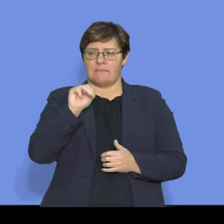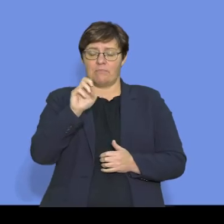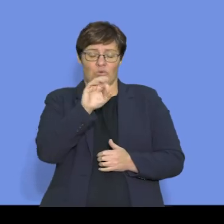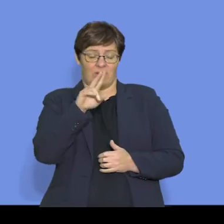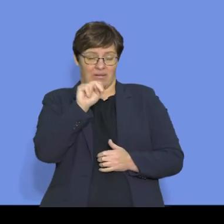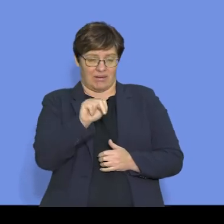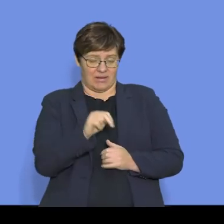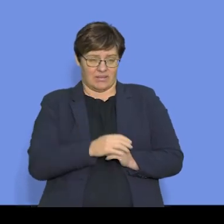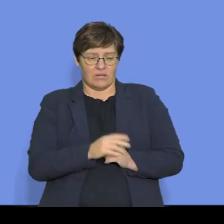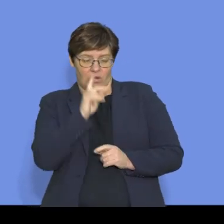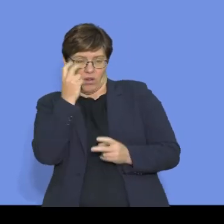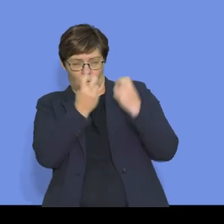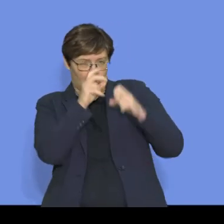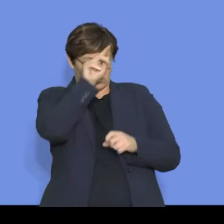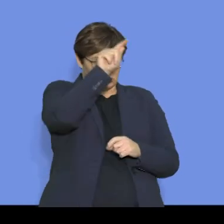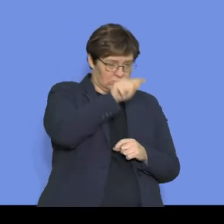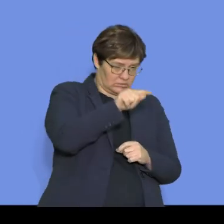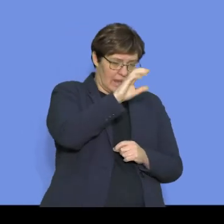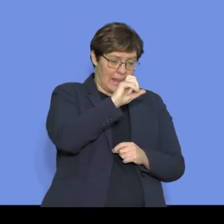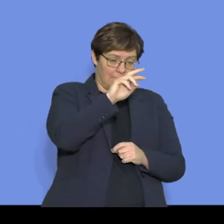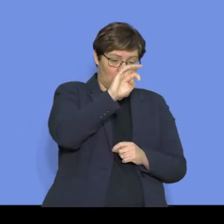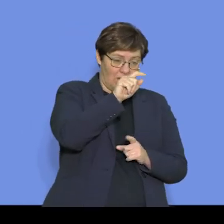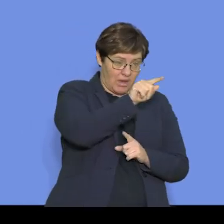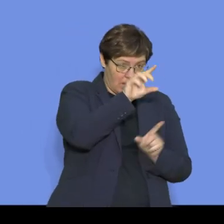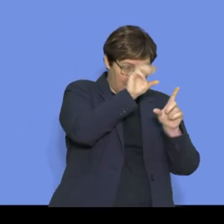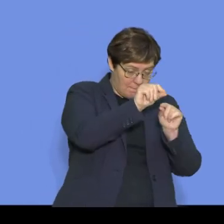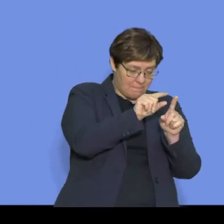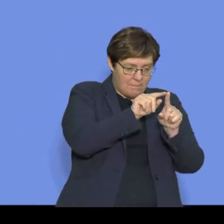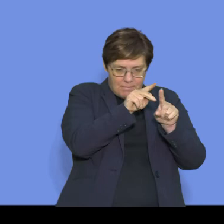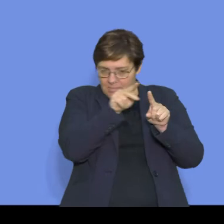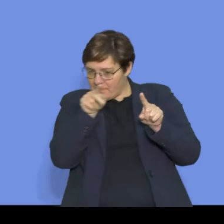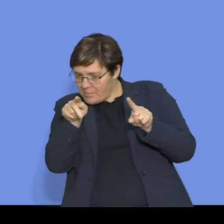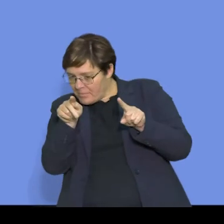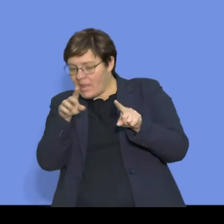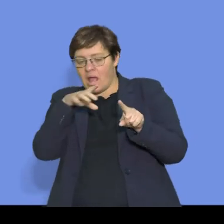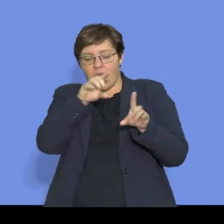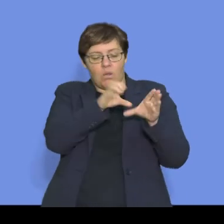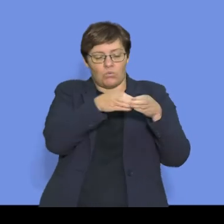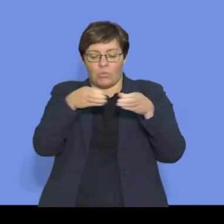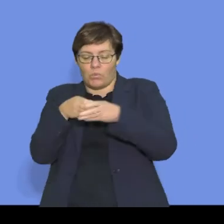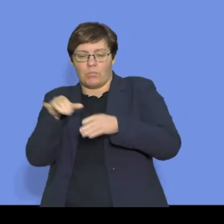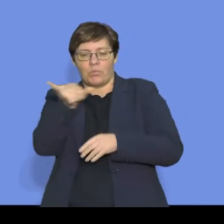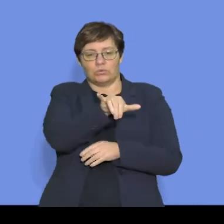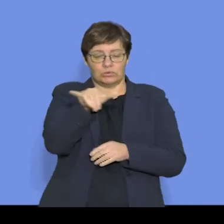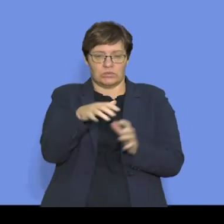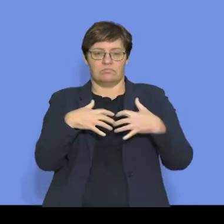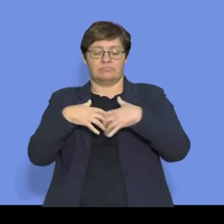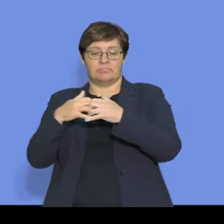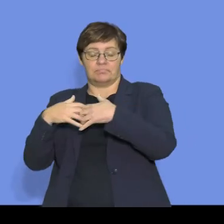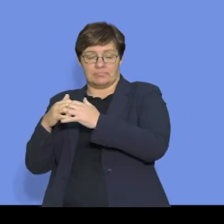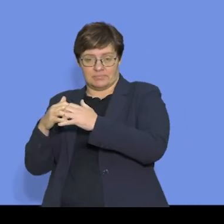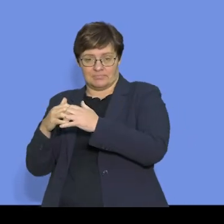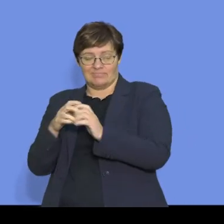to find the Cambrian period and find out which two animal groups